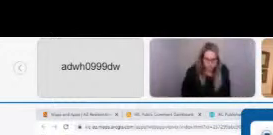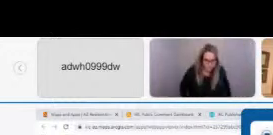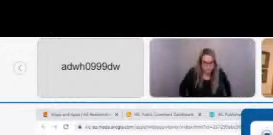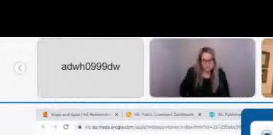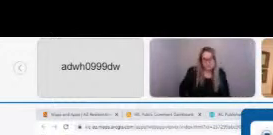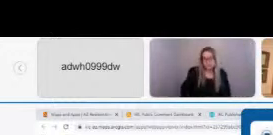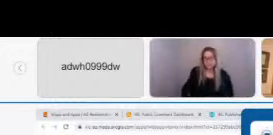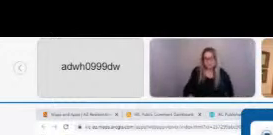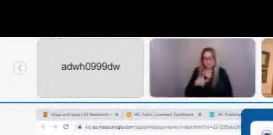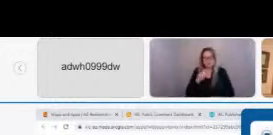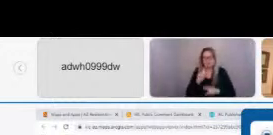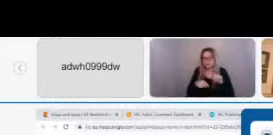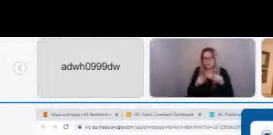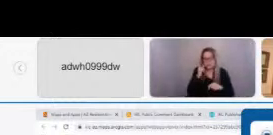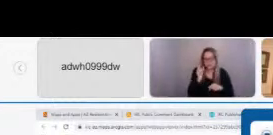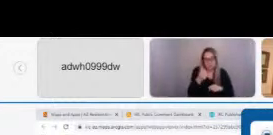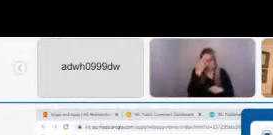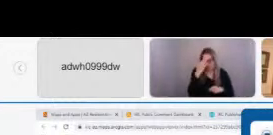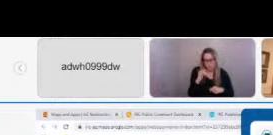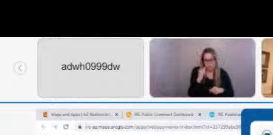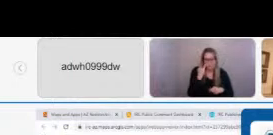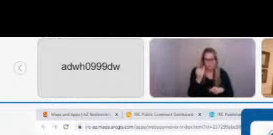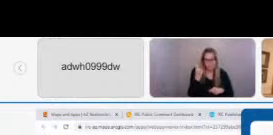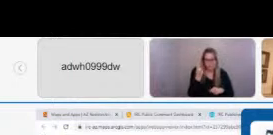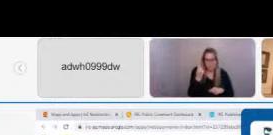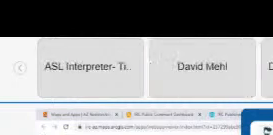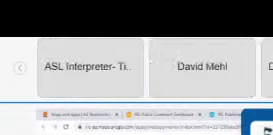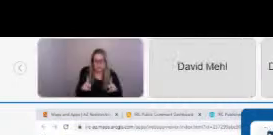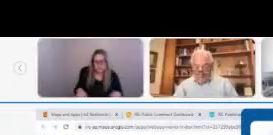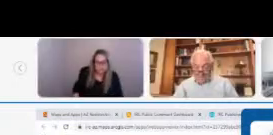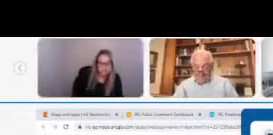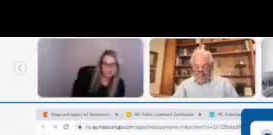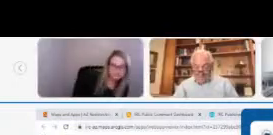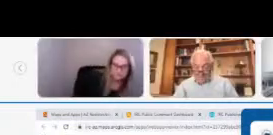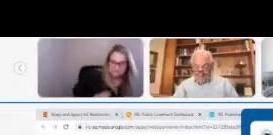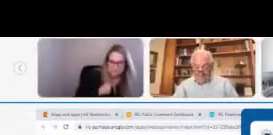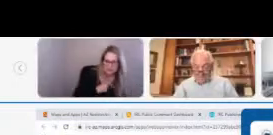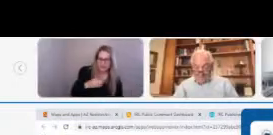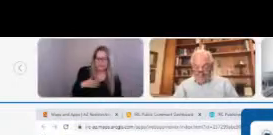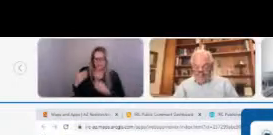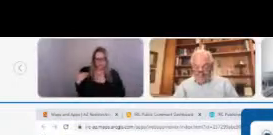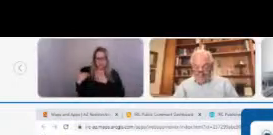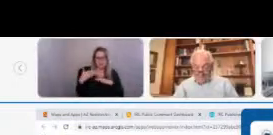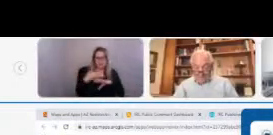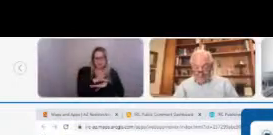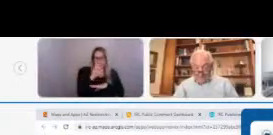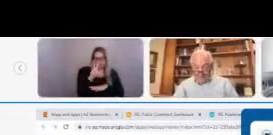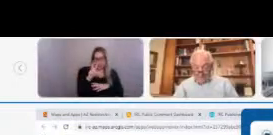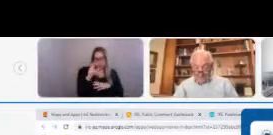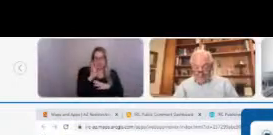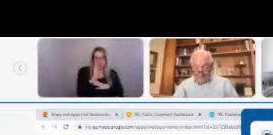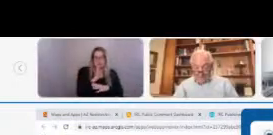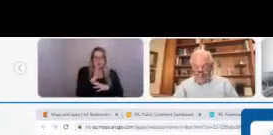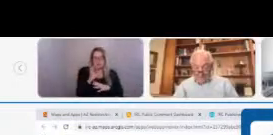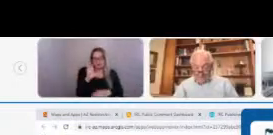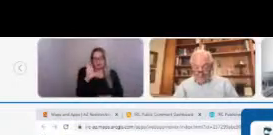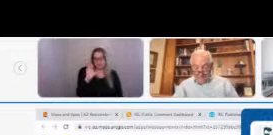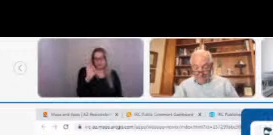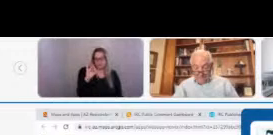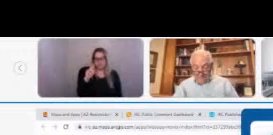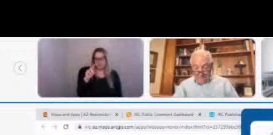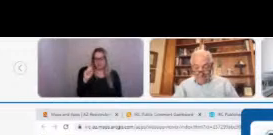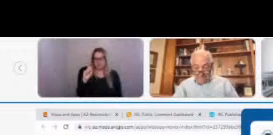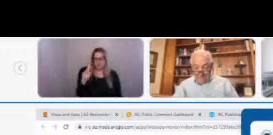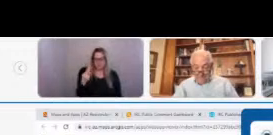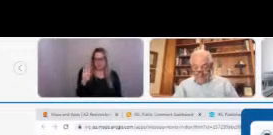lori i can't hear you i don't know if i'm the only one that was my fault uh the next three speakers are frank hoffel bill